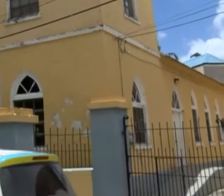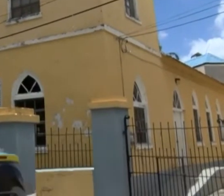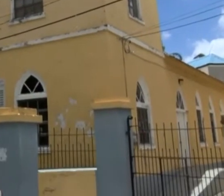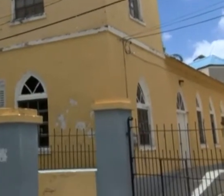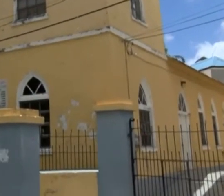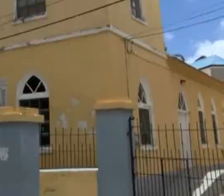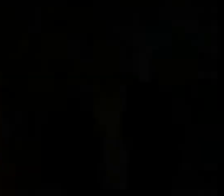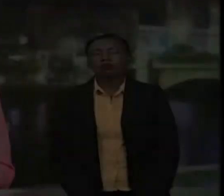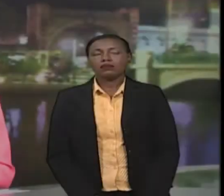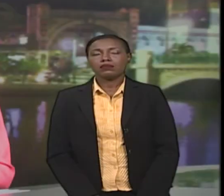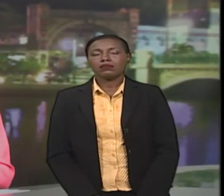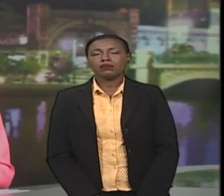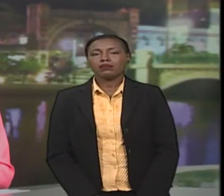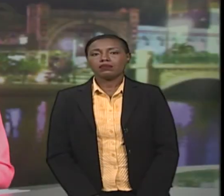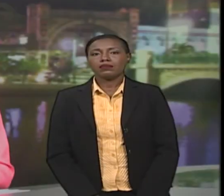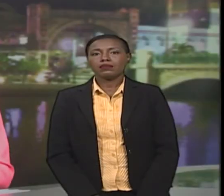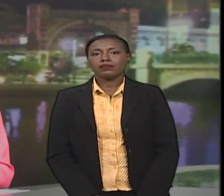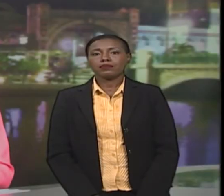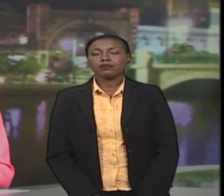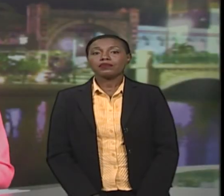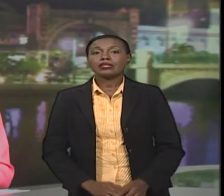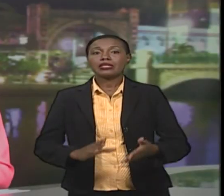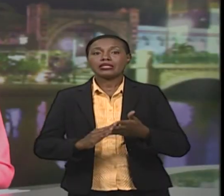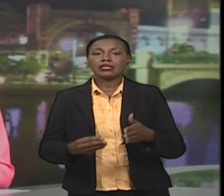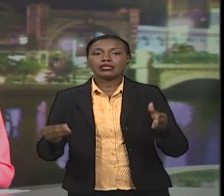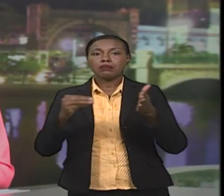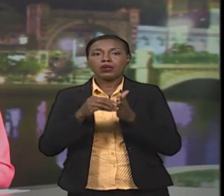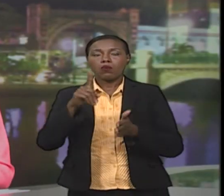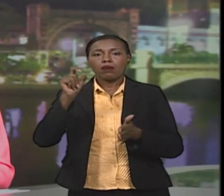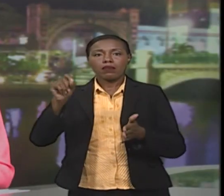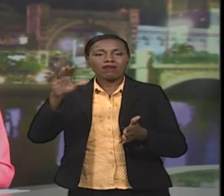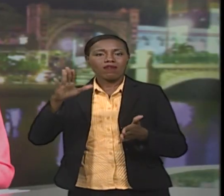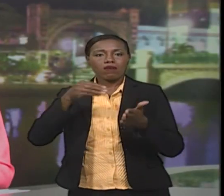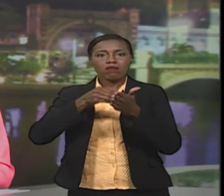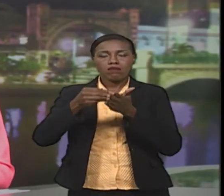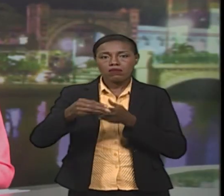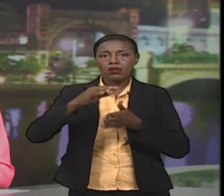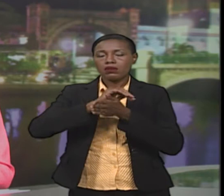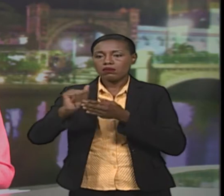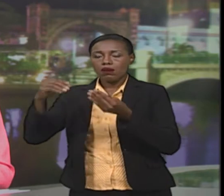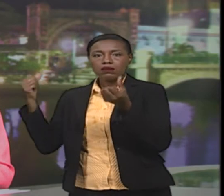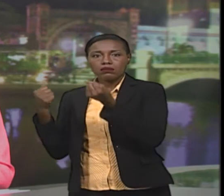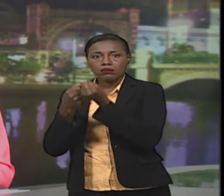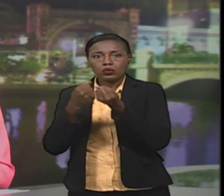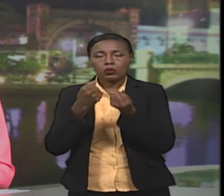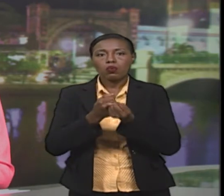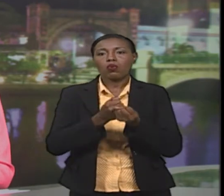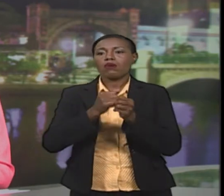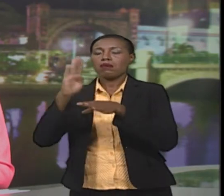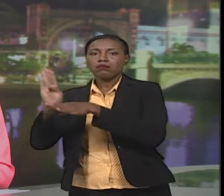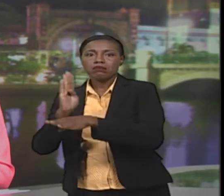with a price tag of $1.5 million attached to these projects, corporate Barbados and charitable